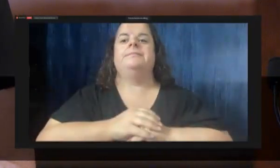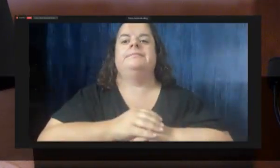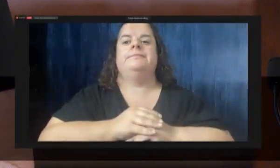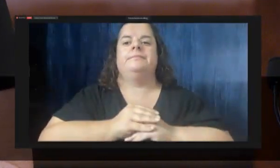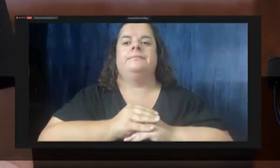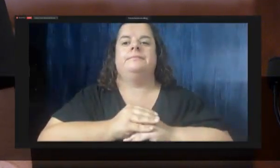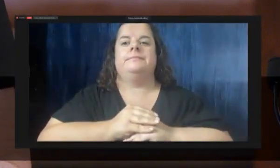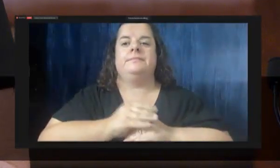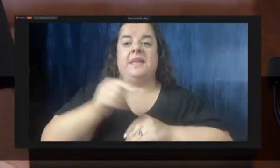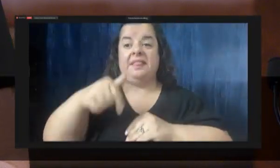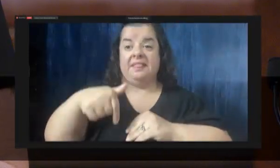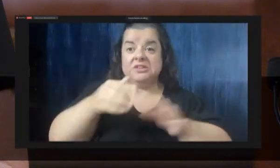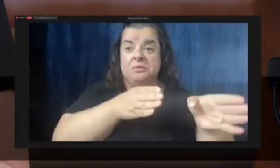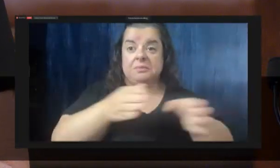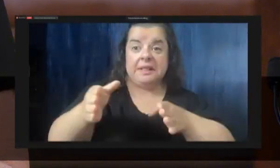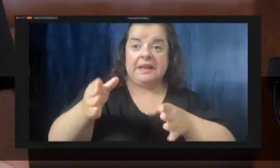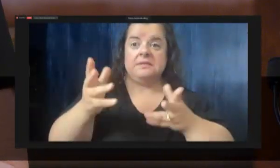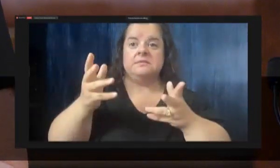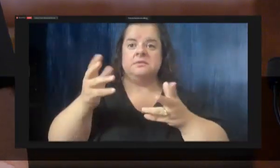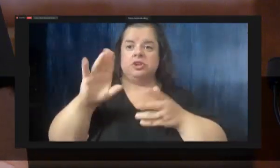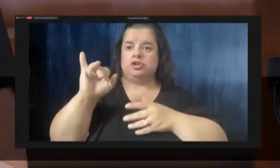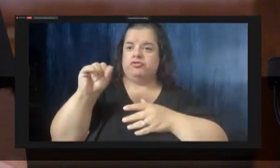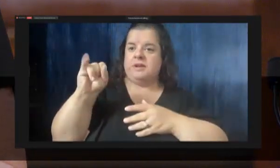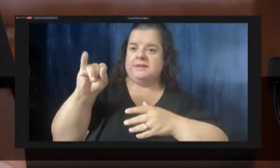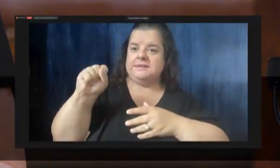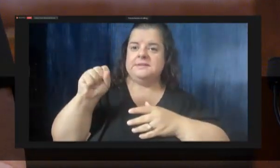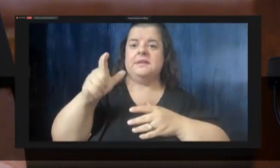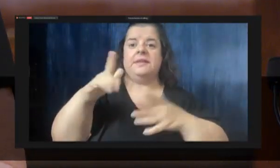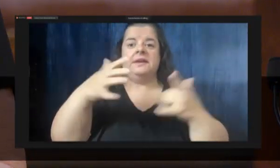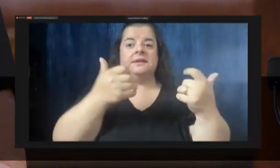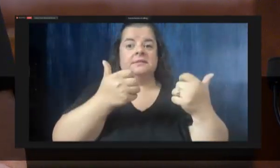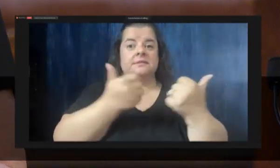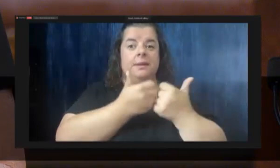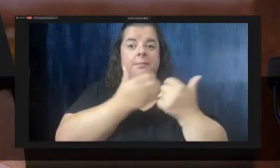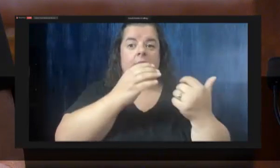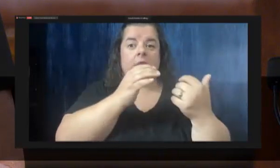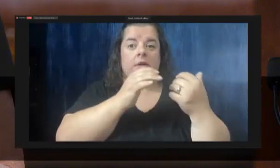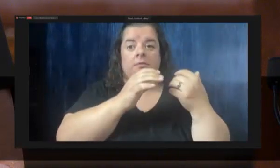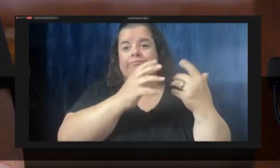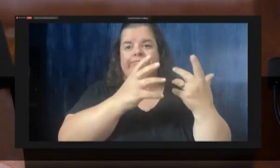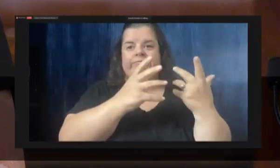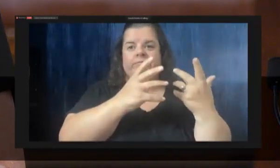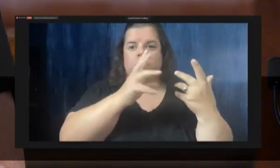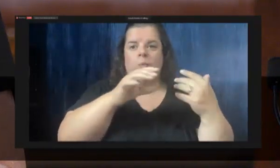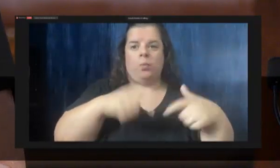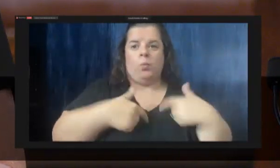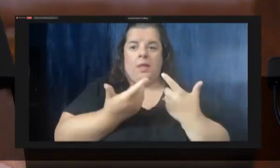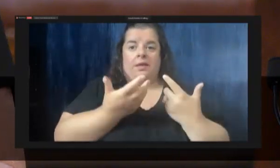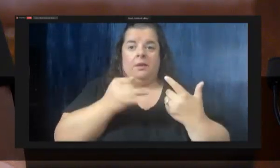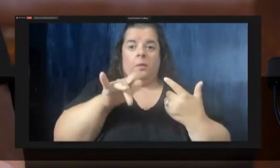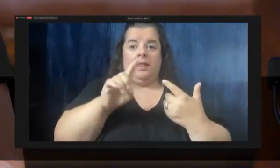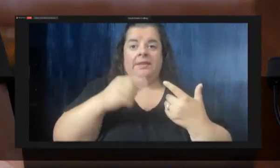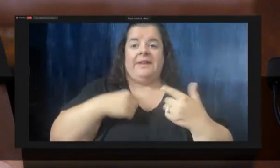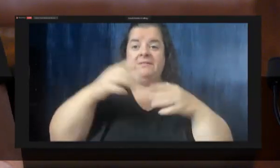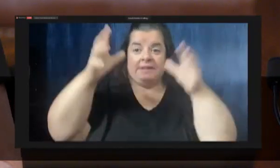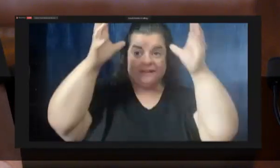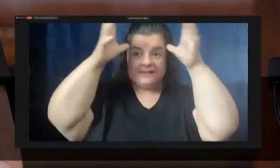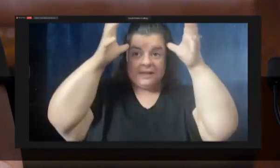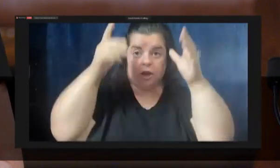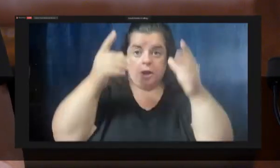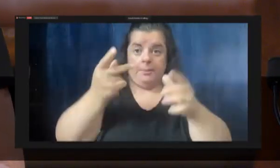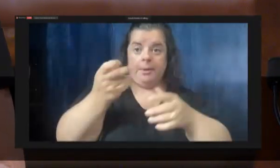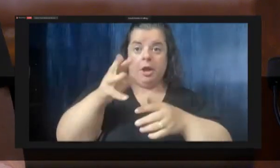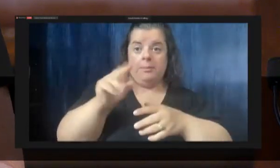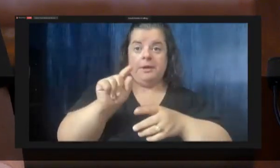This was a planned crisis. For several years, the Game Commission in Tubi, our wildlife area, has cut doe permits by the thousands. For example, in 2019 to